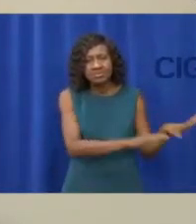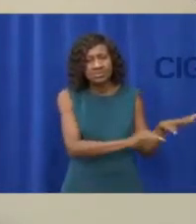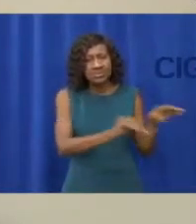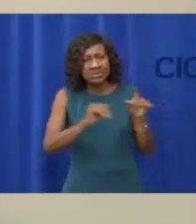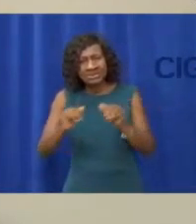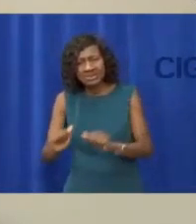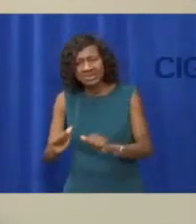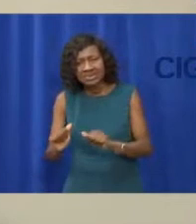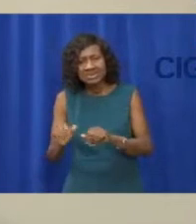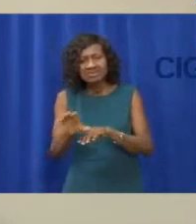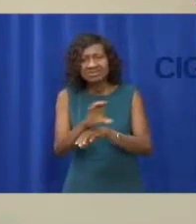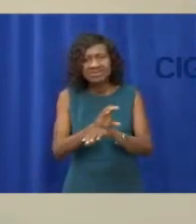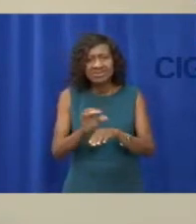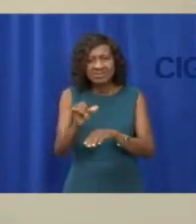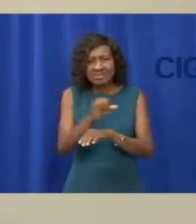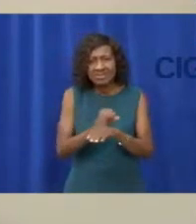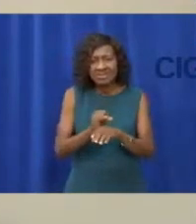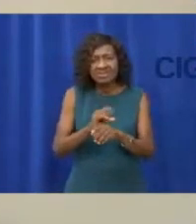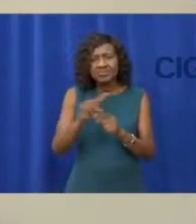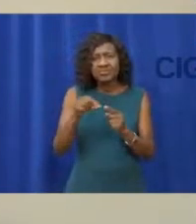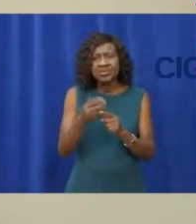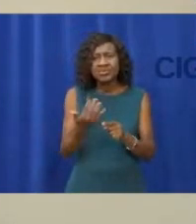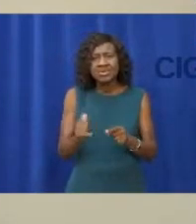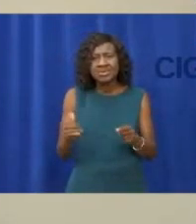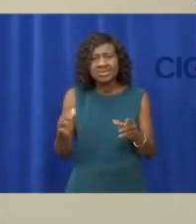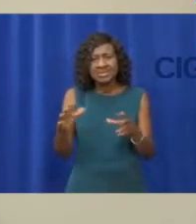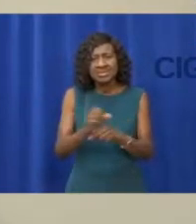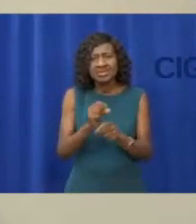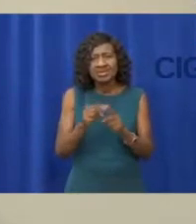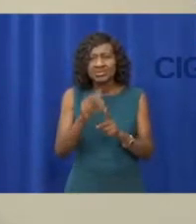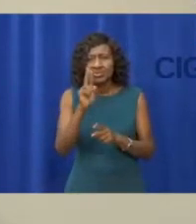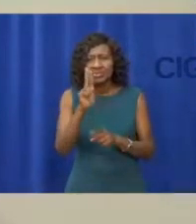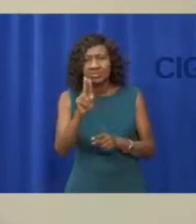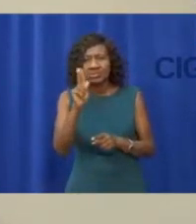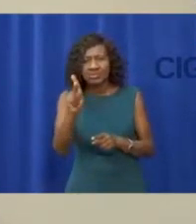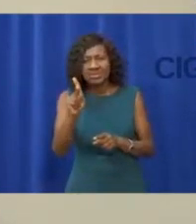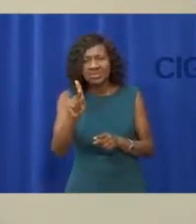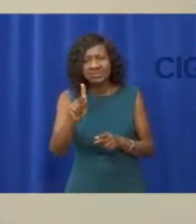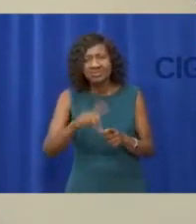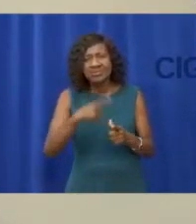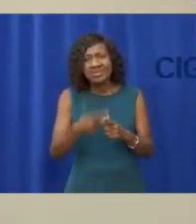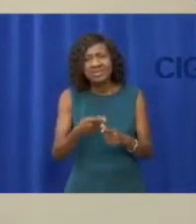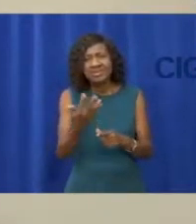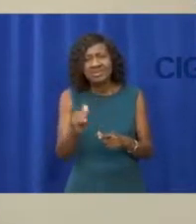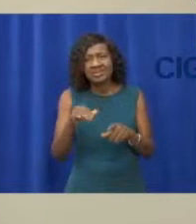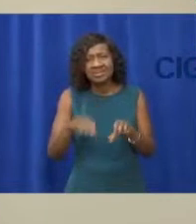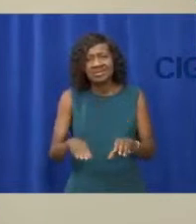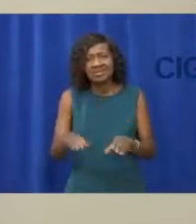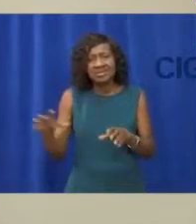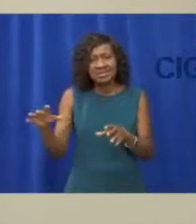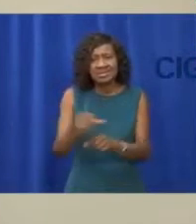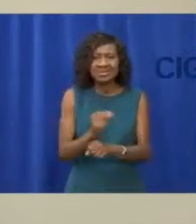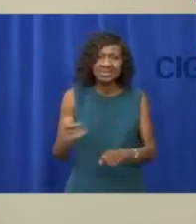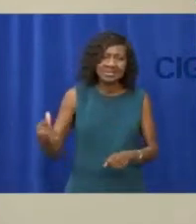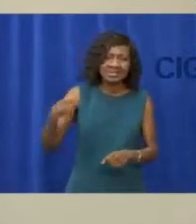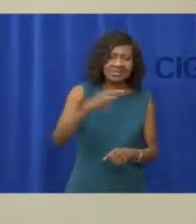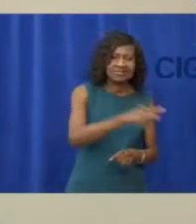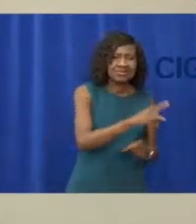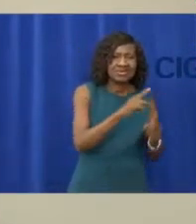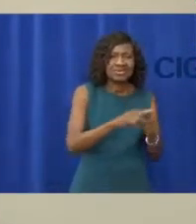Cayman. Once they get to the United Kingdom, many people can then get a flight to their homeland somewhere